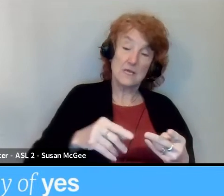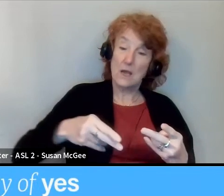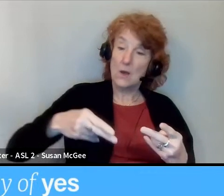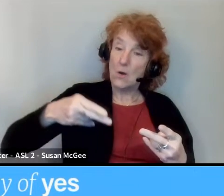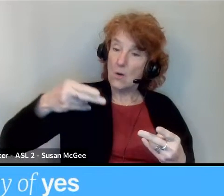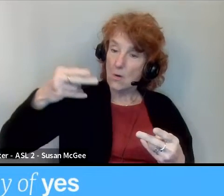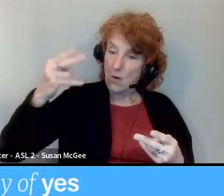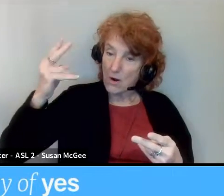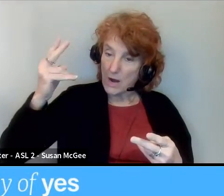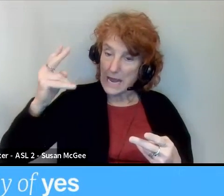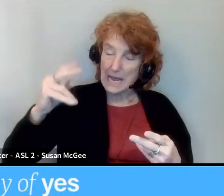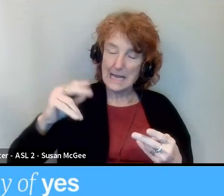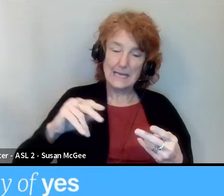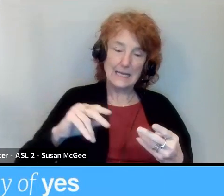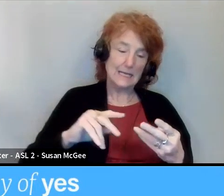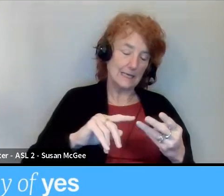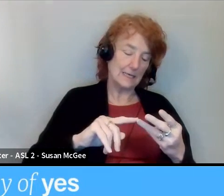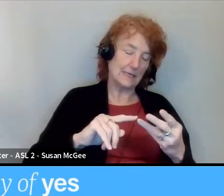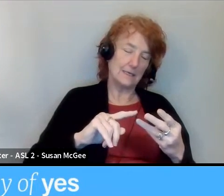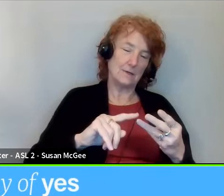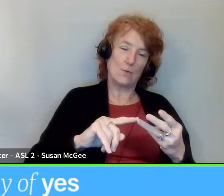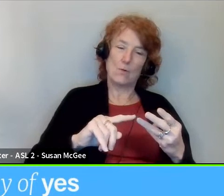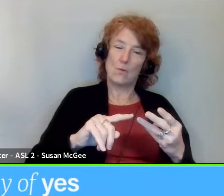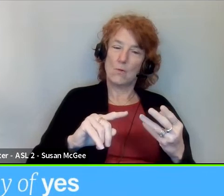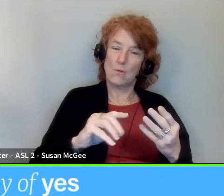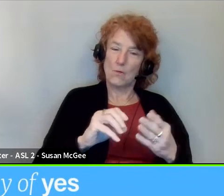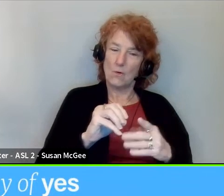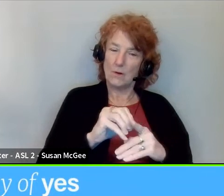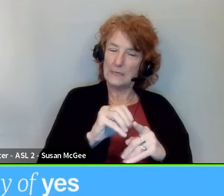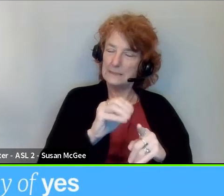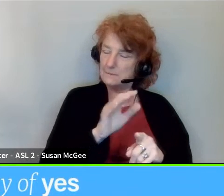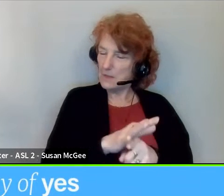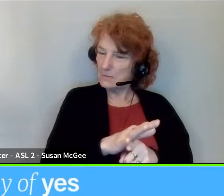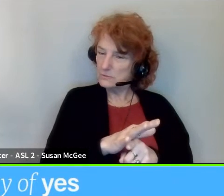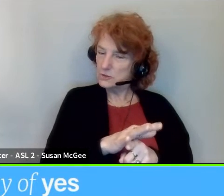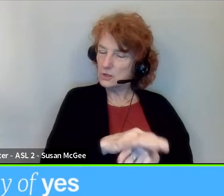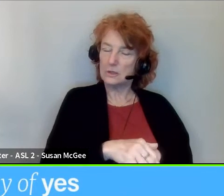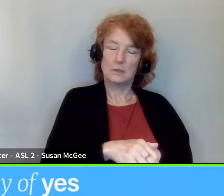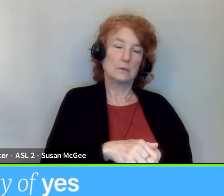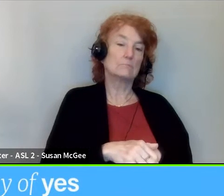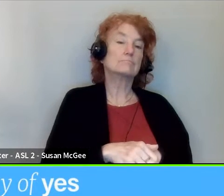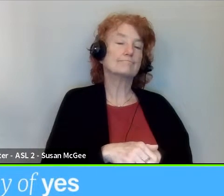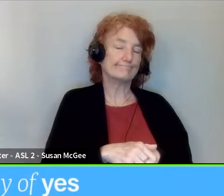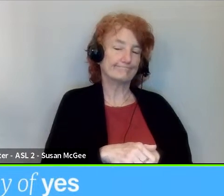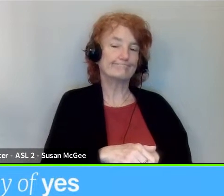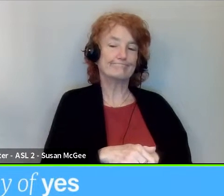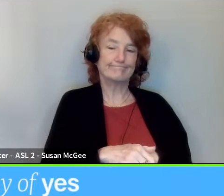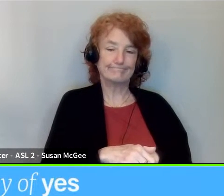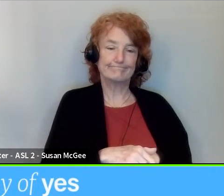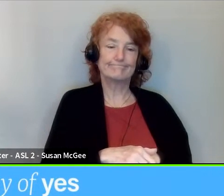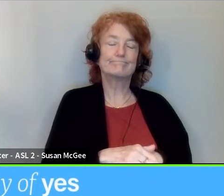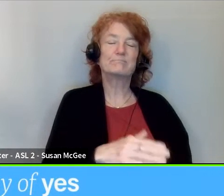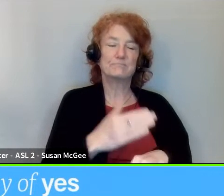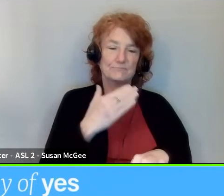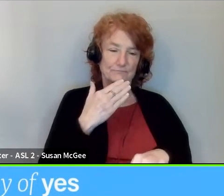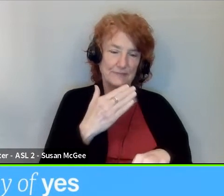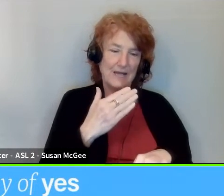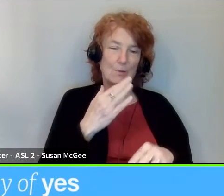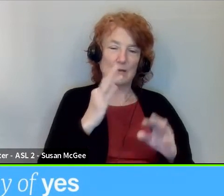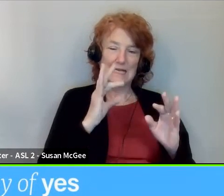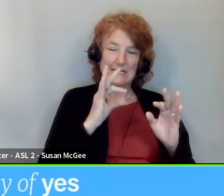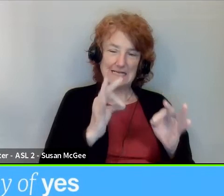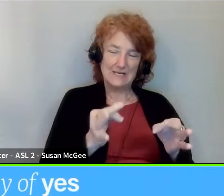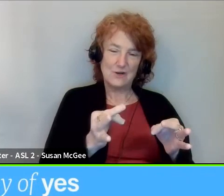exposure plates still remain? Yeah, this is a great question about how we're determining the building envelope, or sort of like the space the building